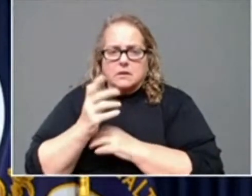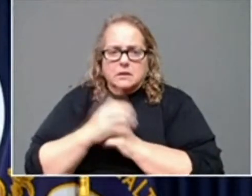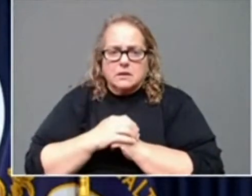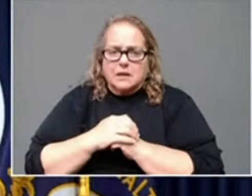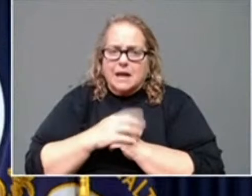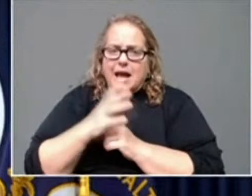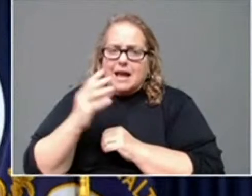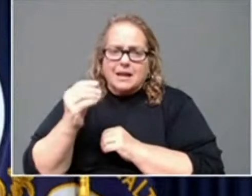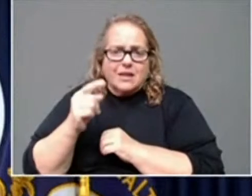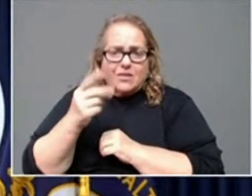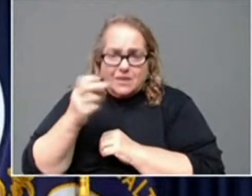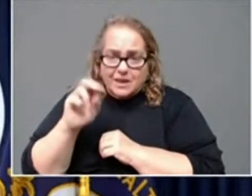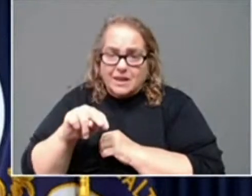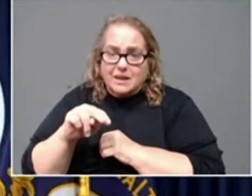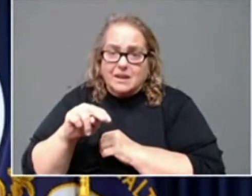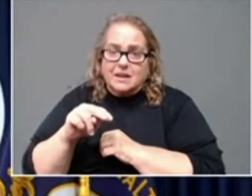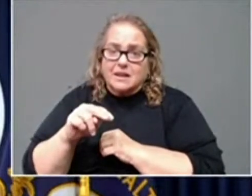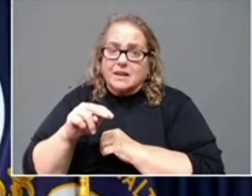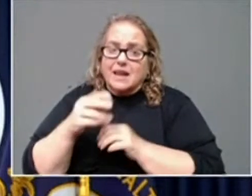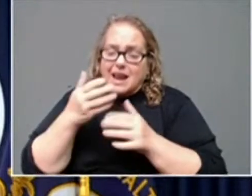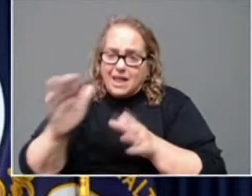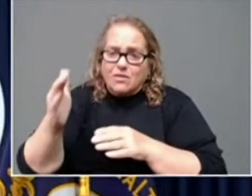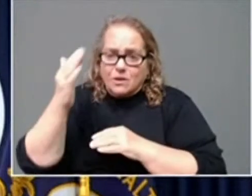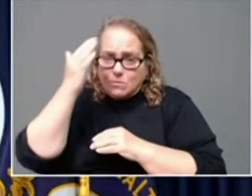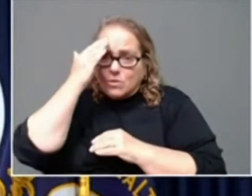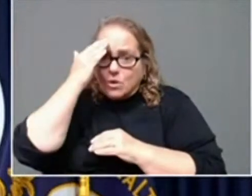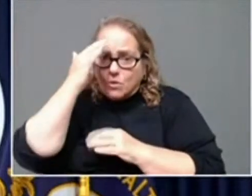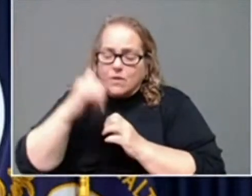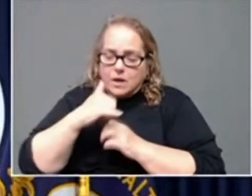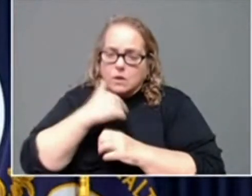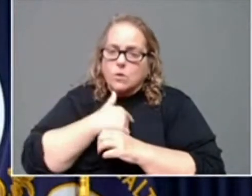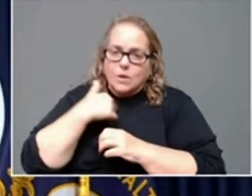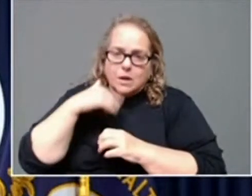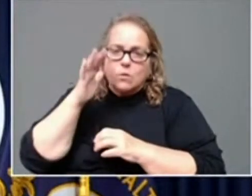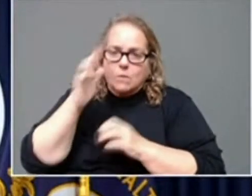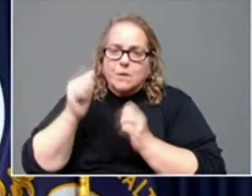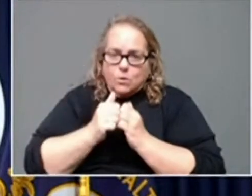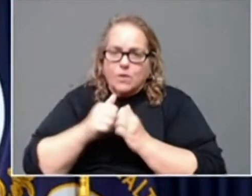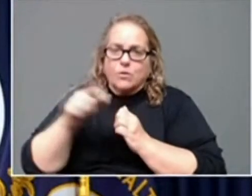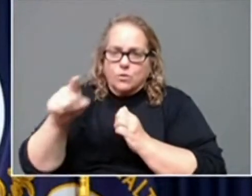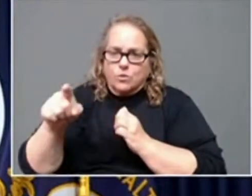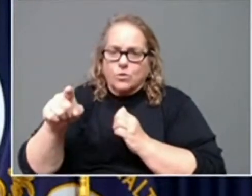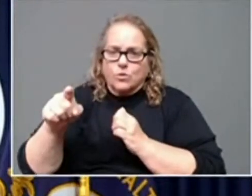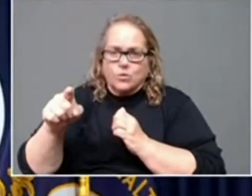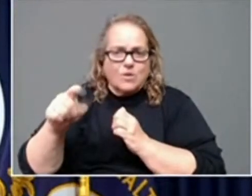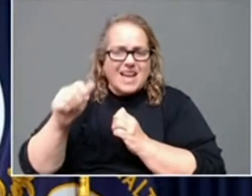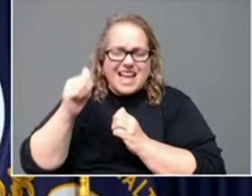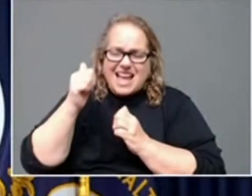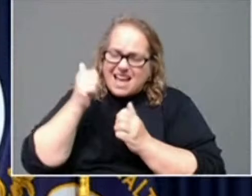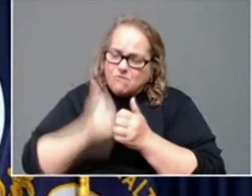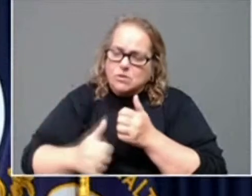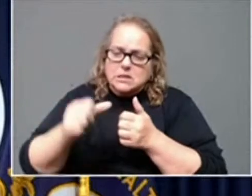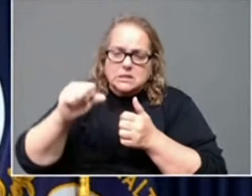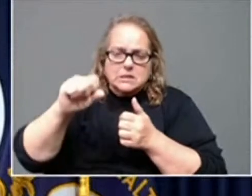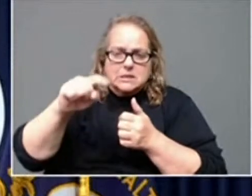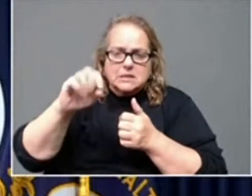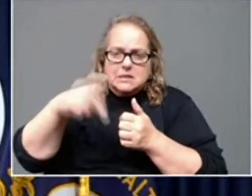then to let them know that we're going to be there with them, each and every step of the